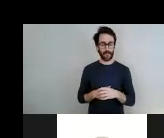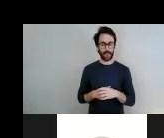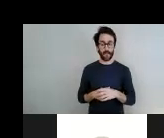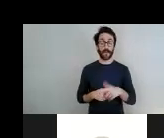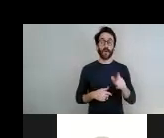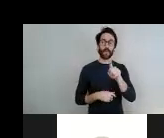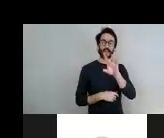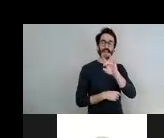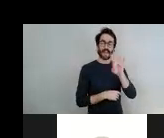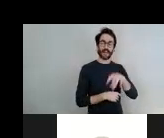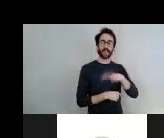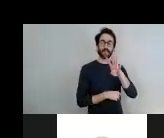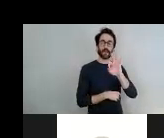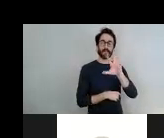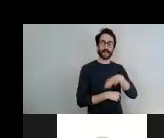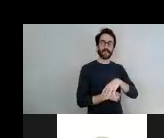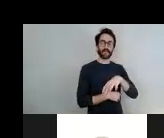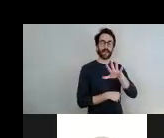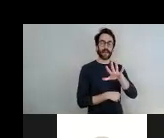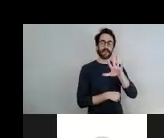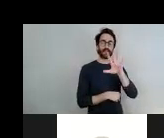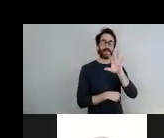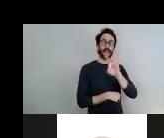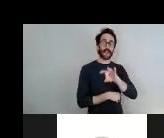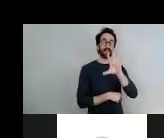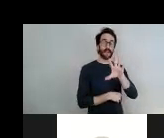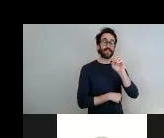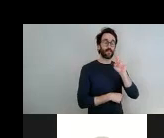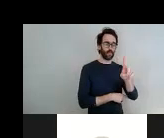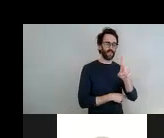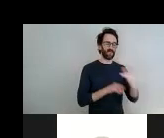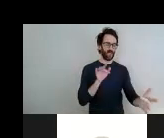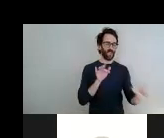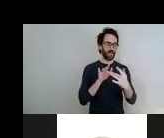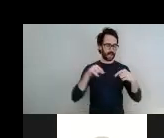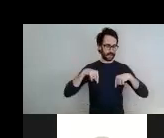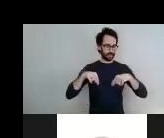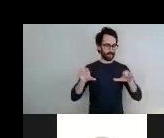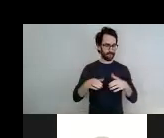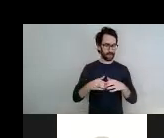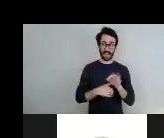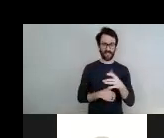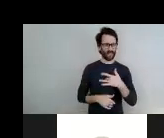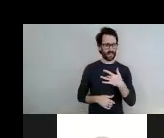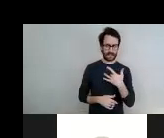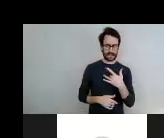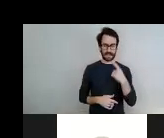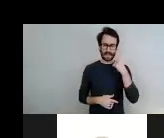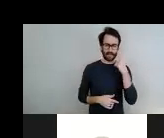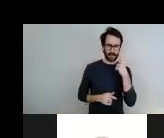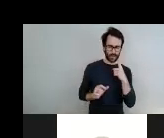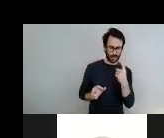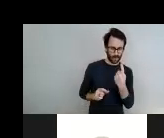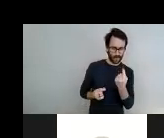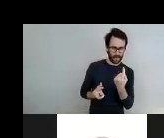Step 5, review your financial statements and notify the affected agency if you notice any suspicious activity. Notify your